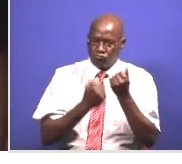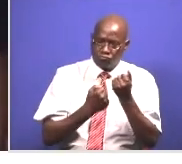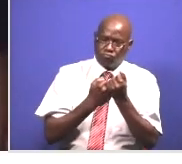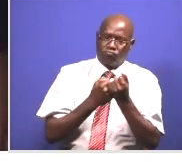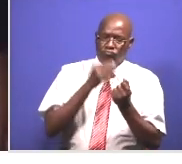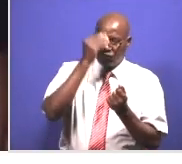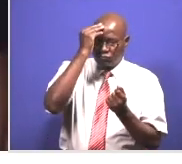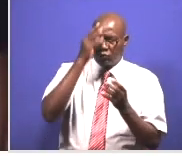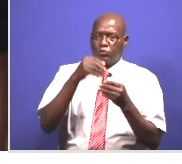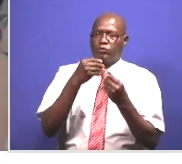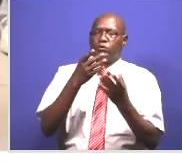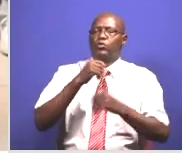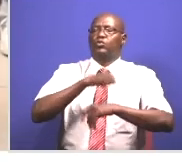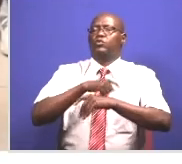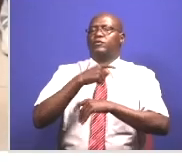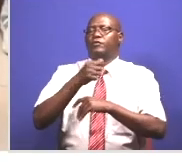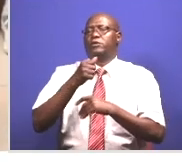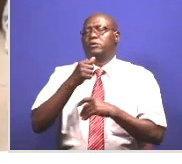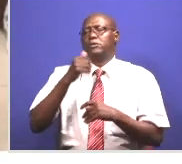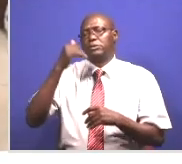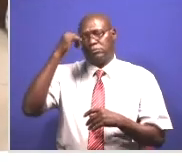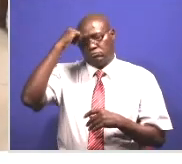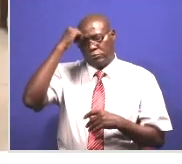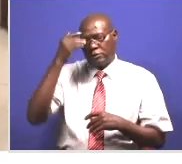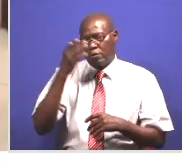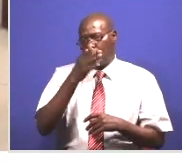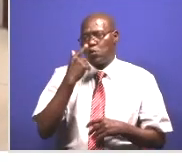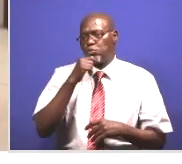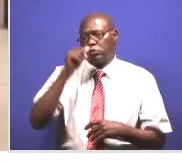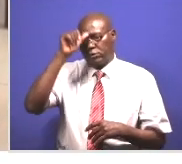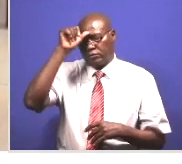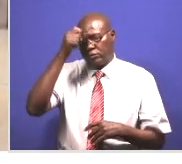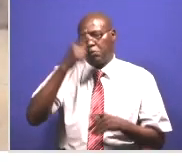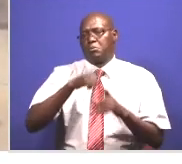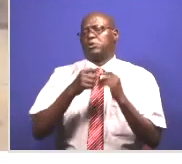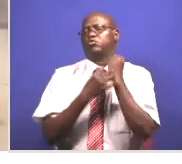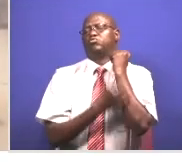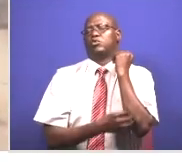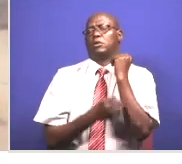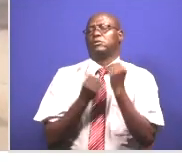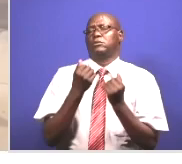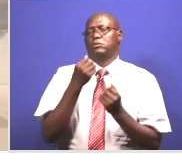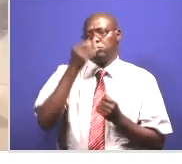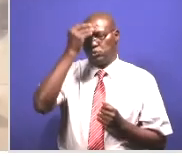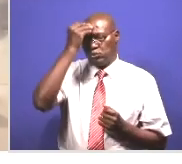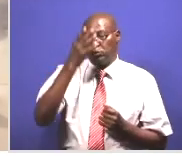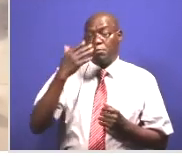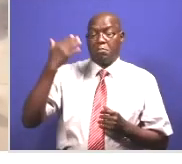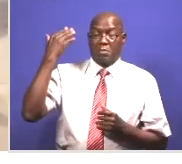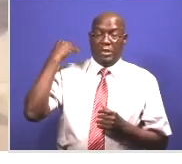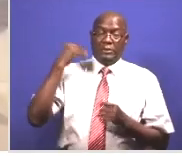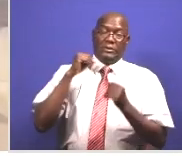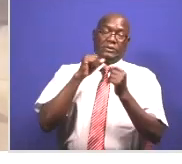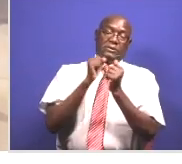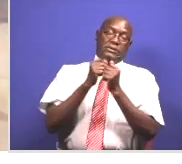providing scholarships to academically talented and underprivileged students. For the past 16 years, NCBA